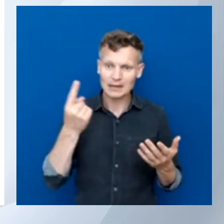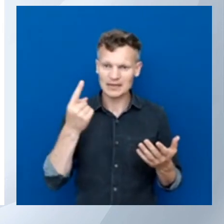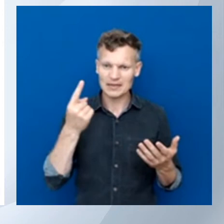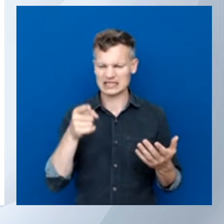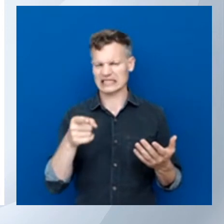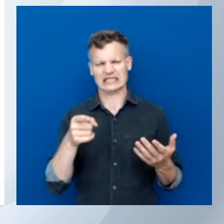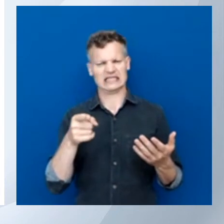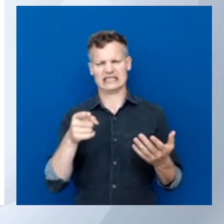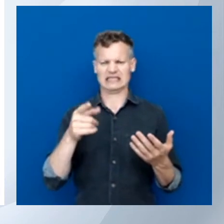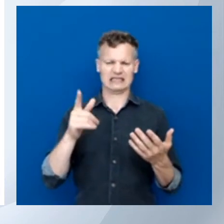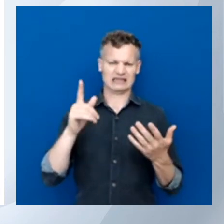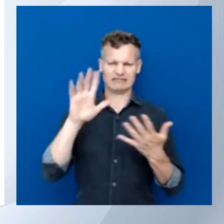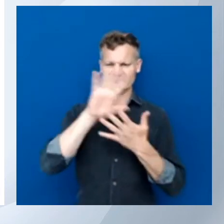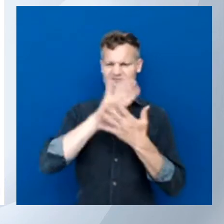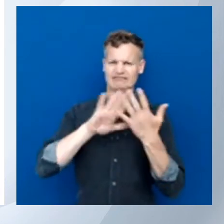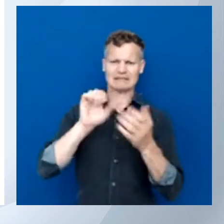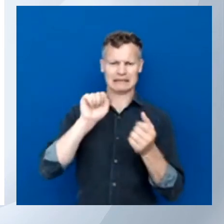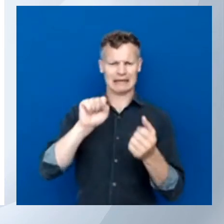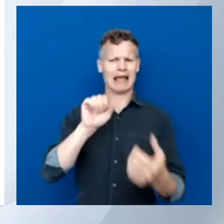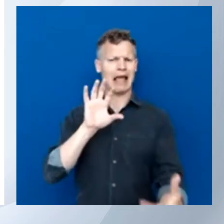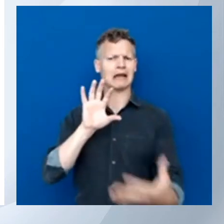to reach out to me personally.